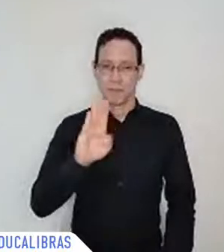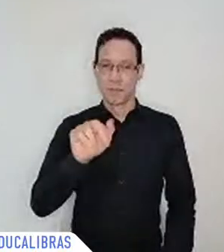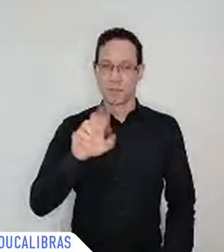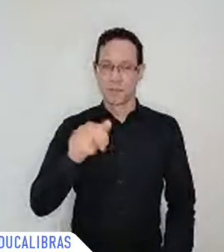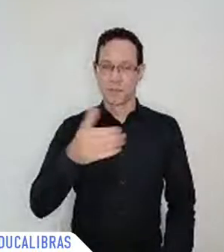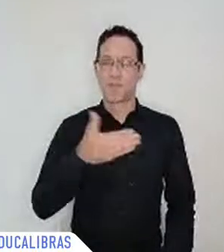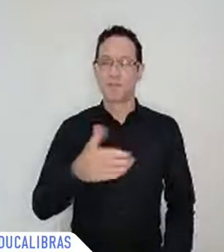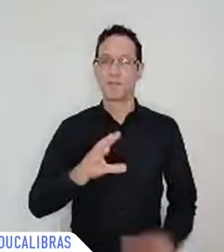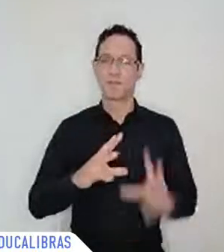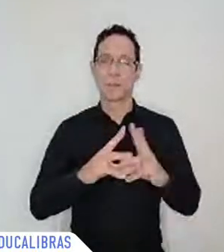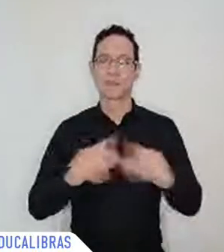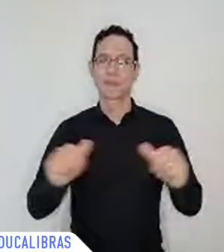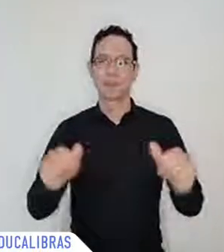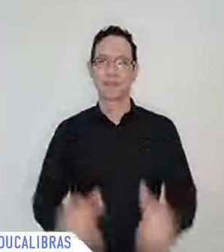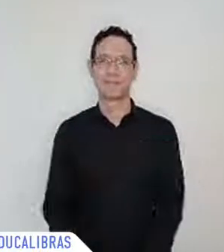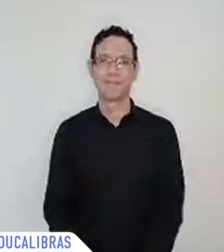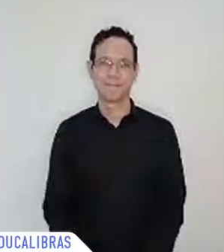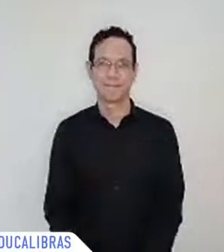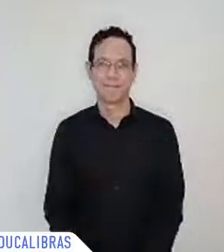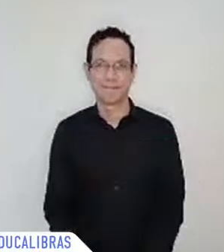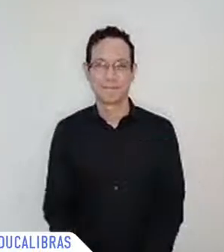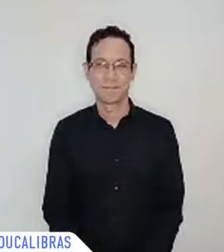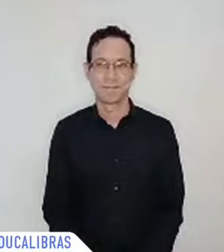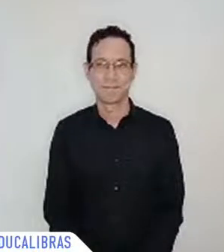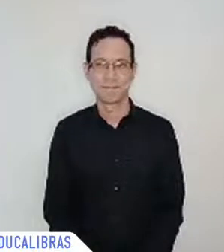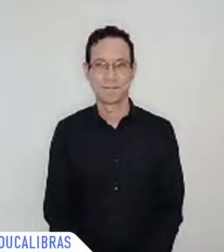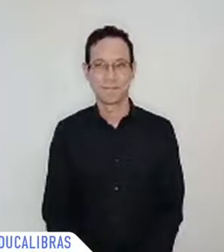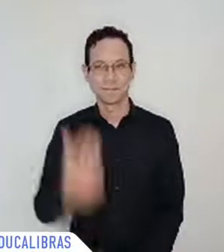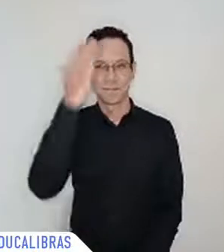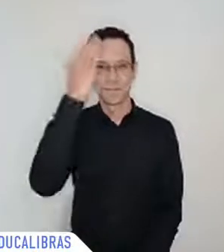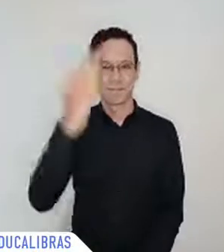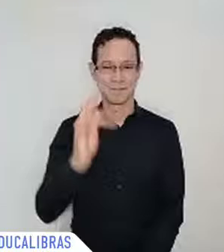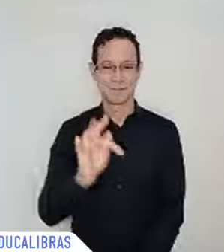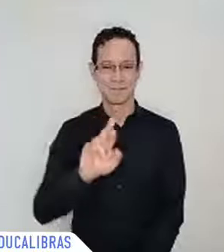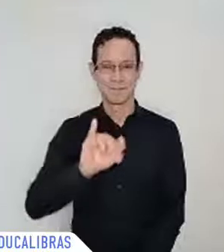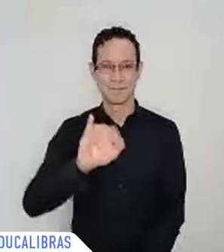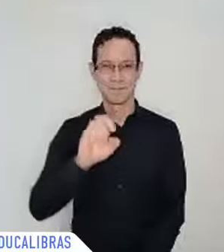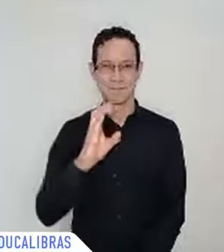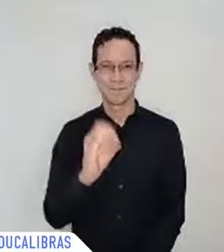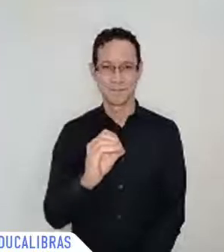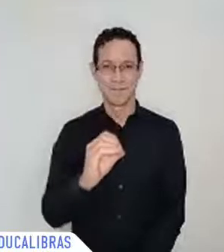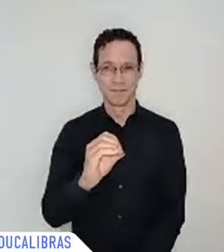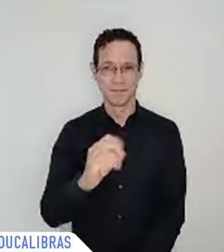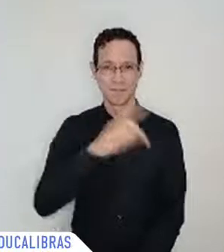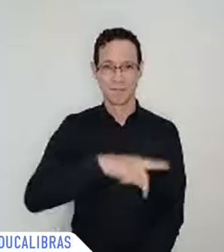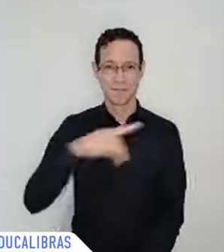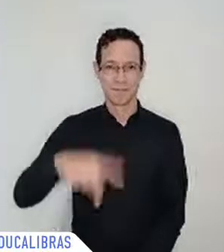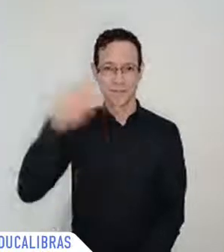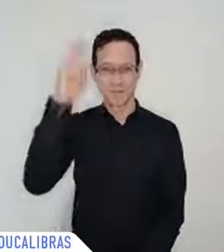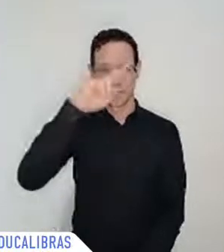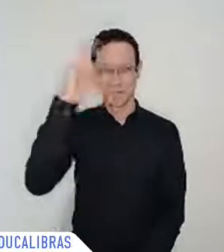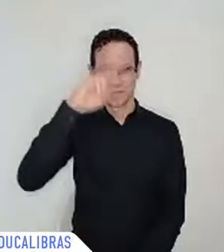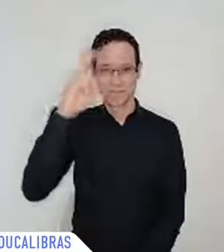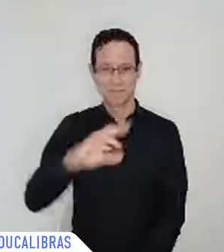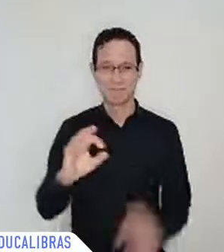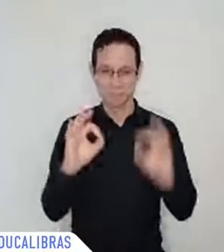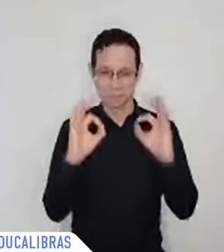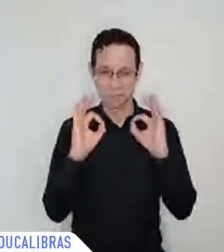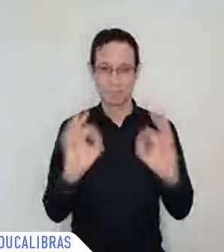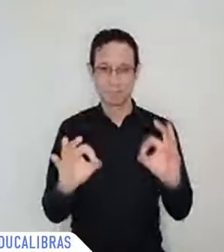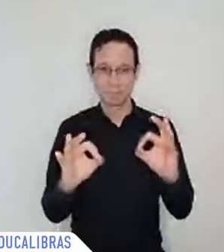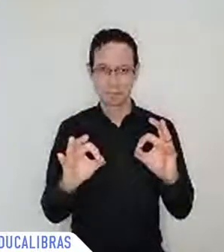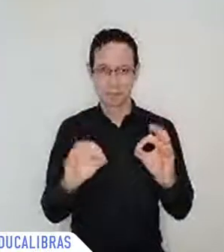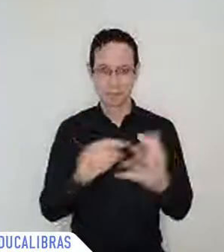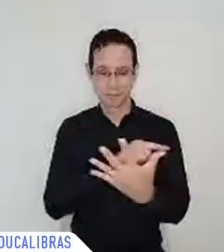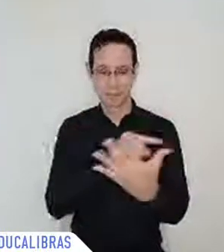explain why I mentioned these two books, but I like to close with these recommendations. Thank you very much,